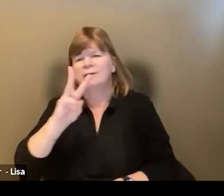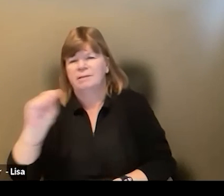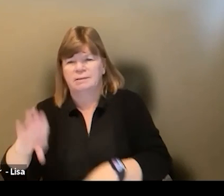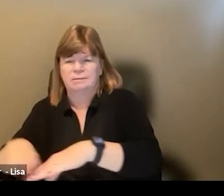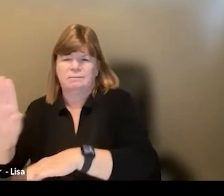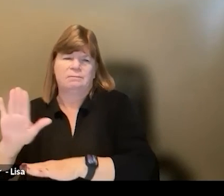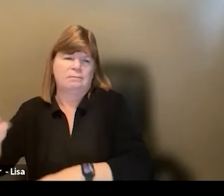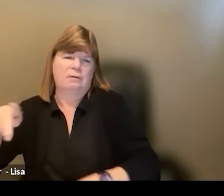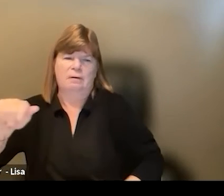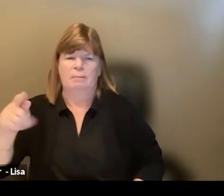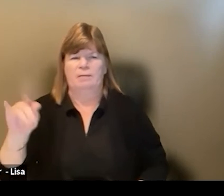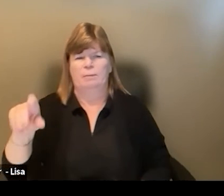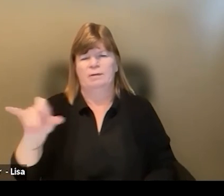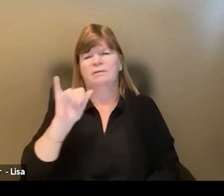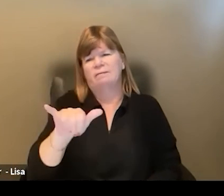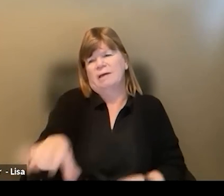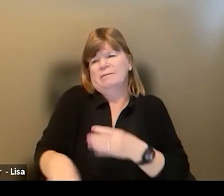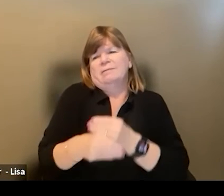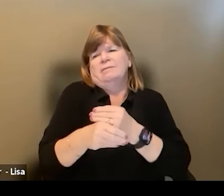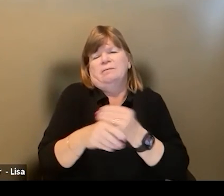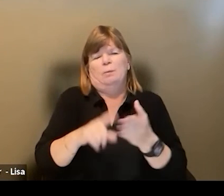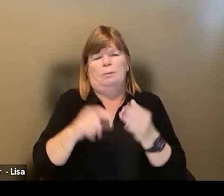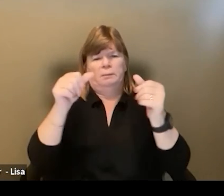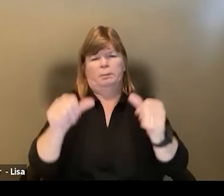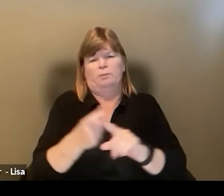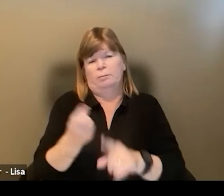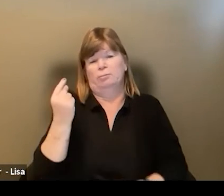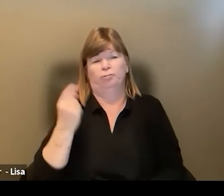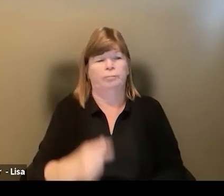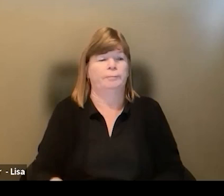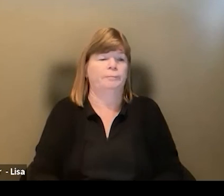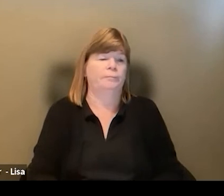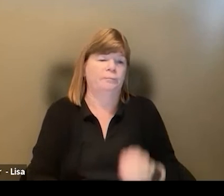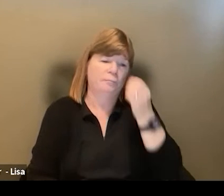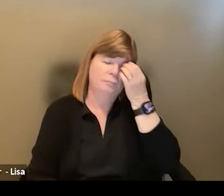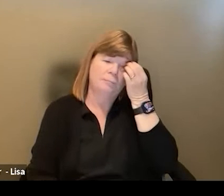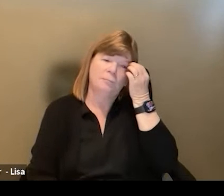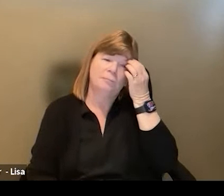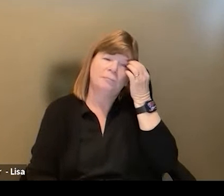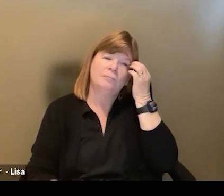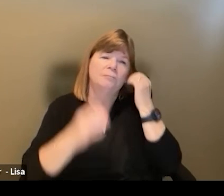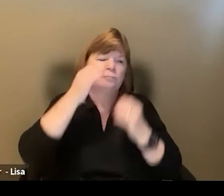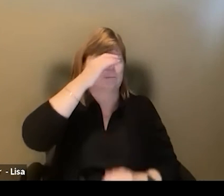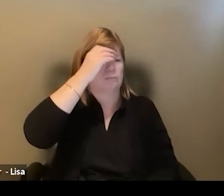is in addition to what was posted last year. Next slide, please.